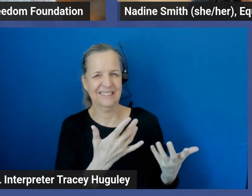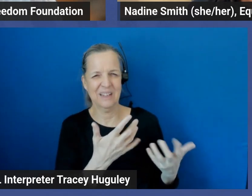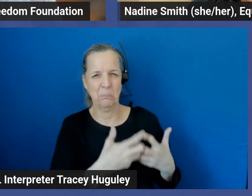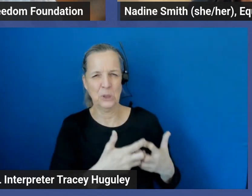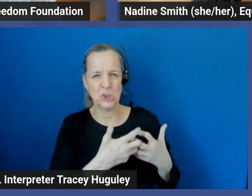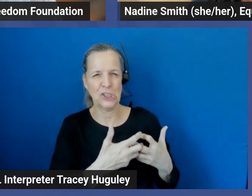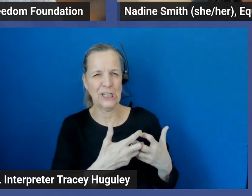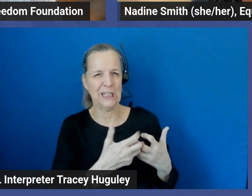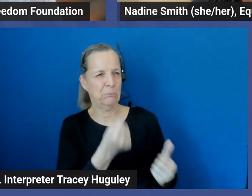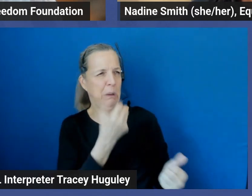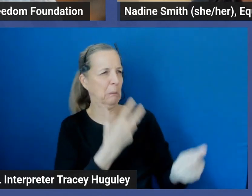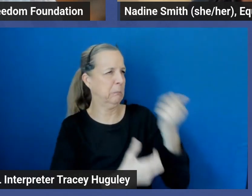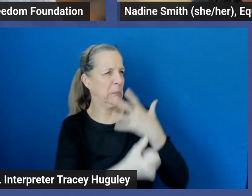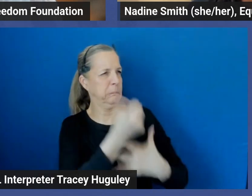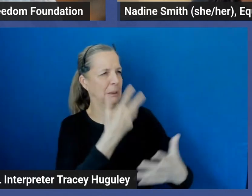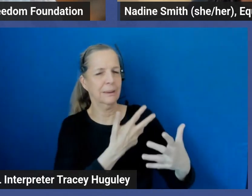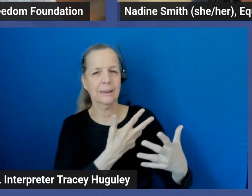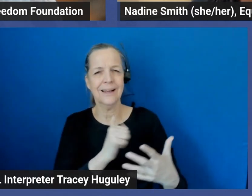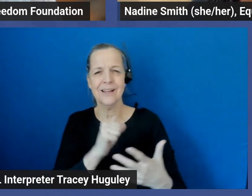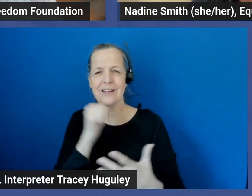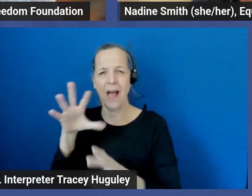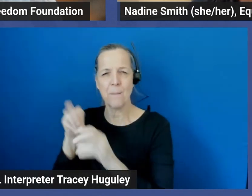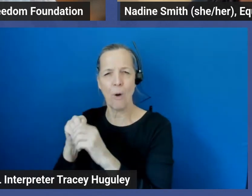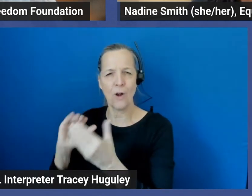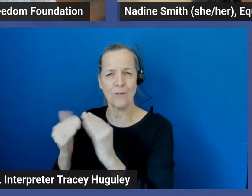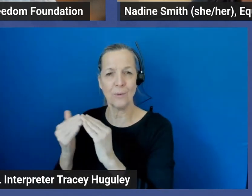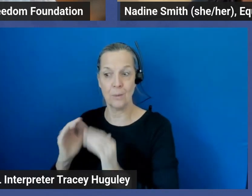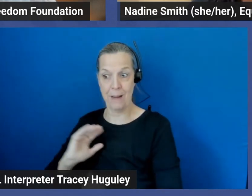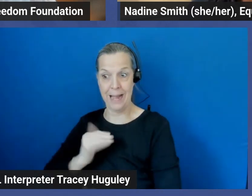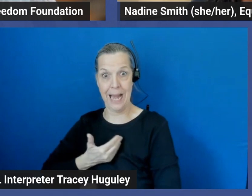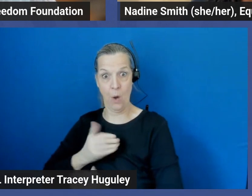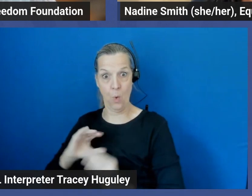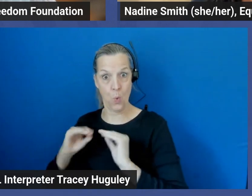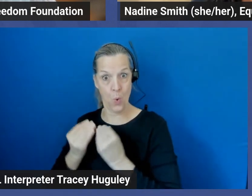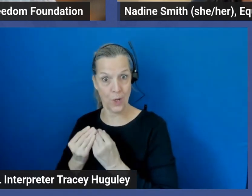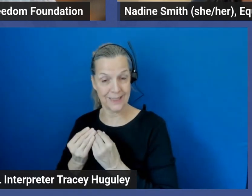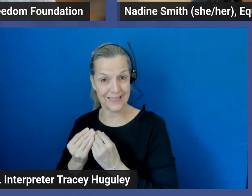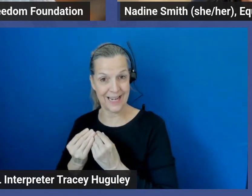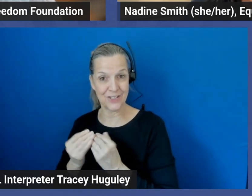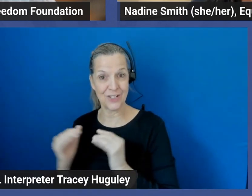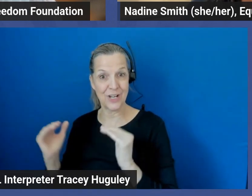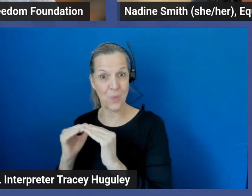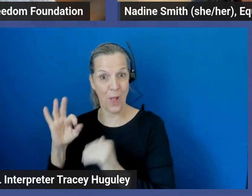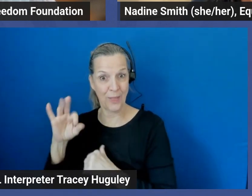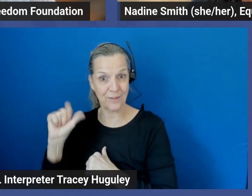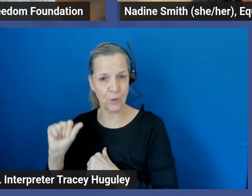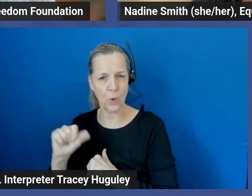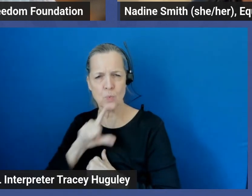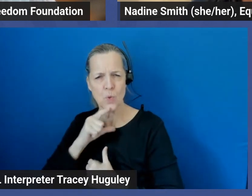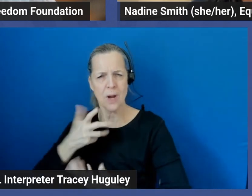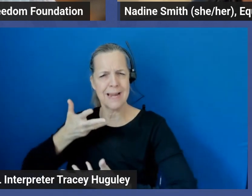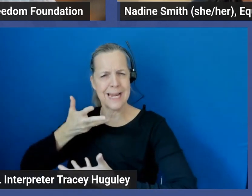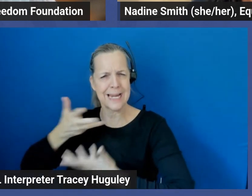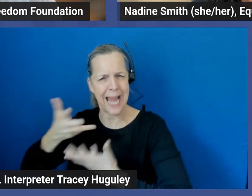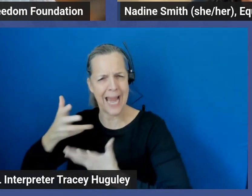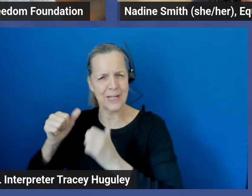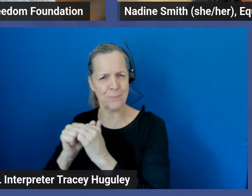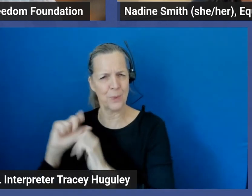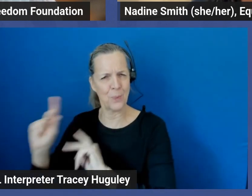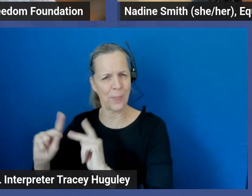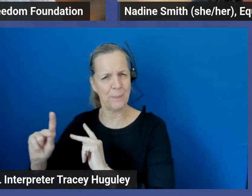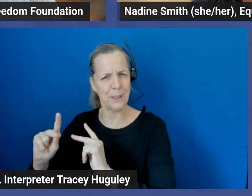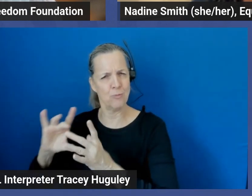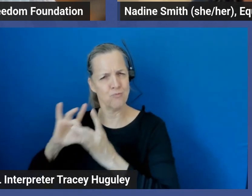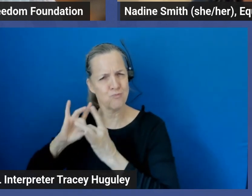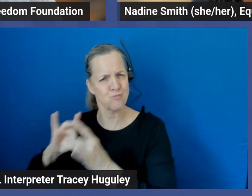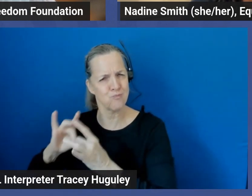think one of the strengths of Equality Florida is ongoing engagement with people. We're not just around when legislative session